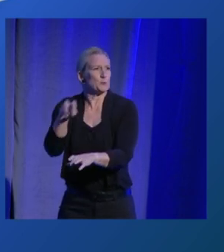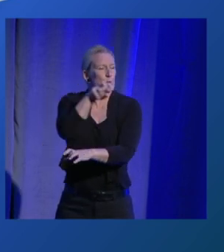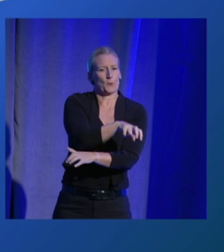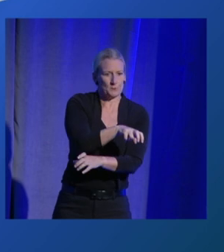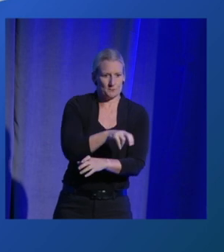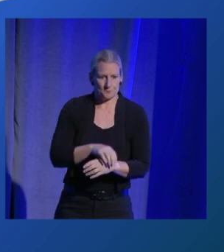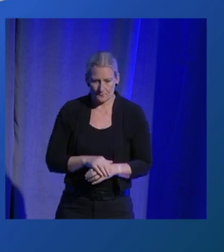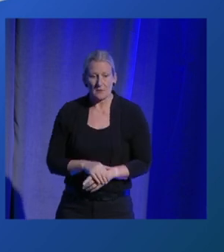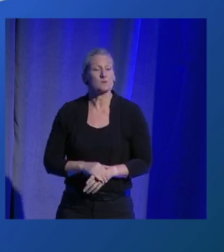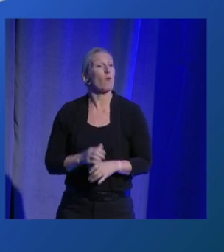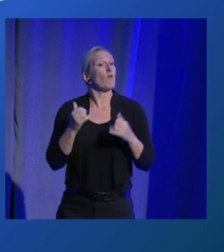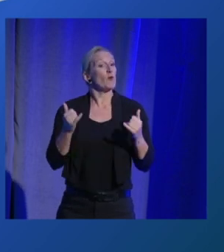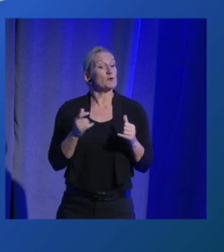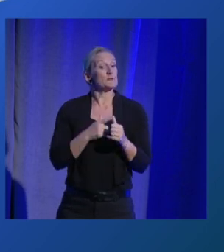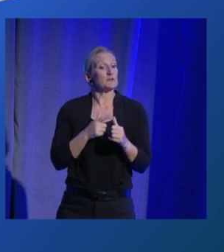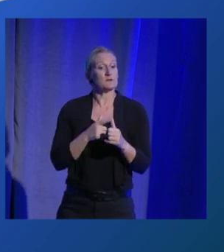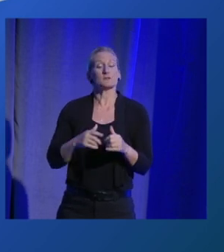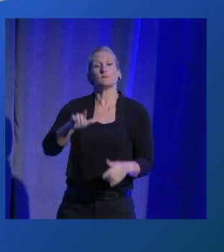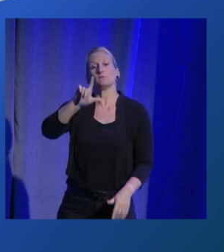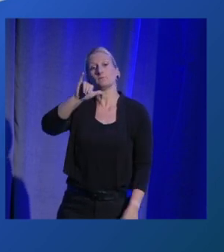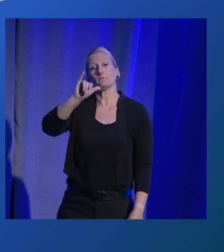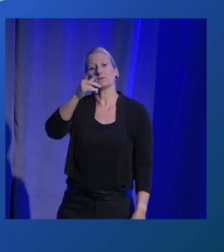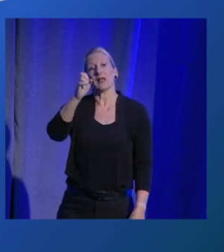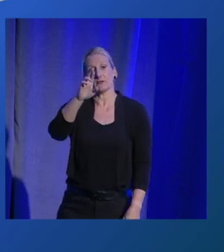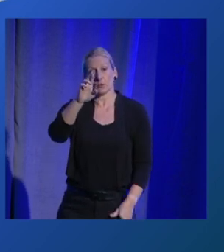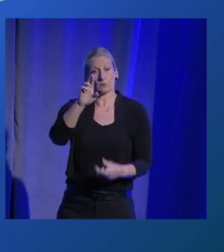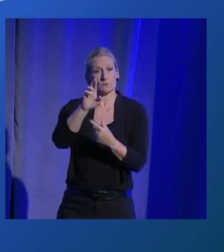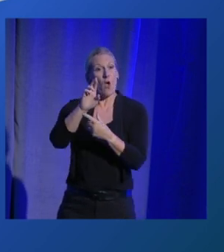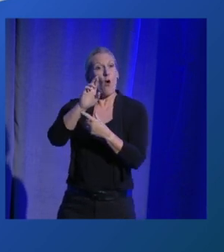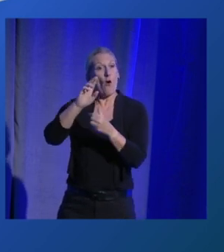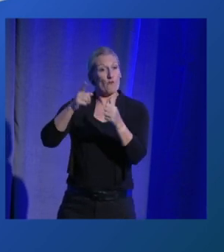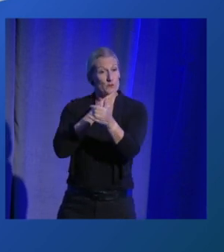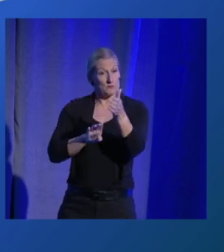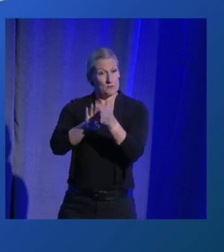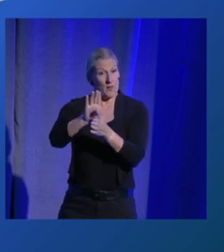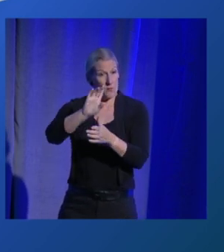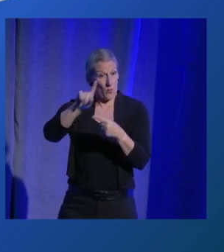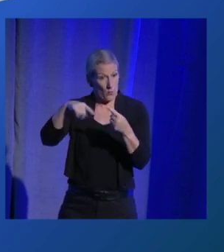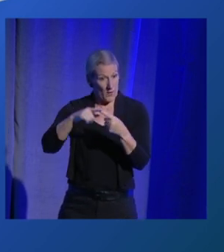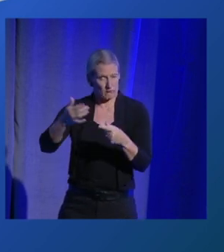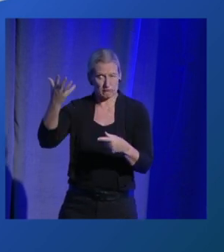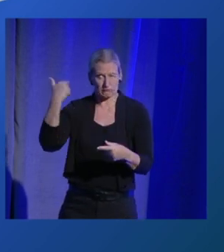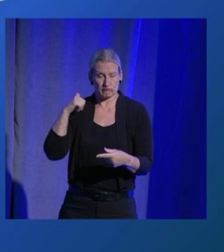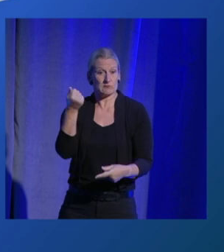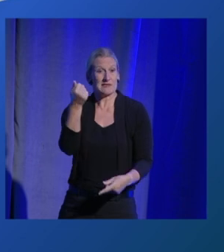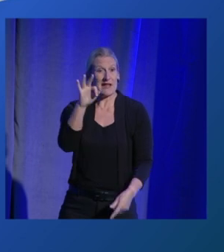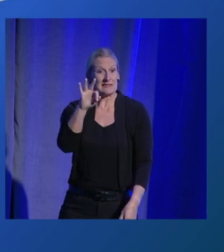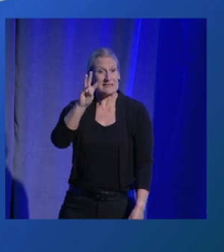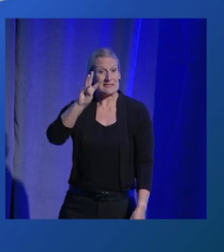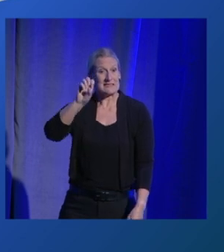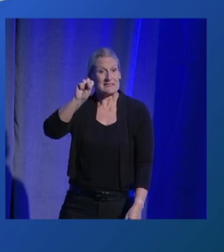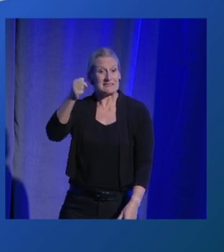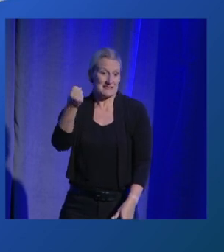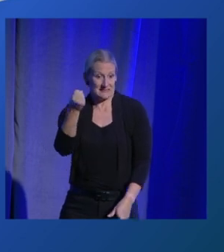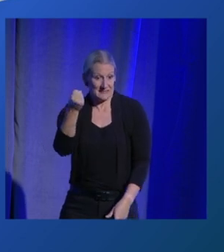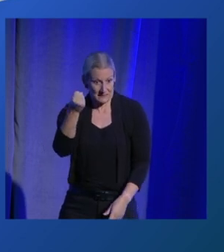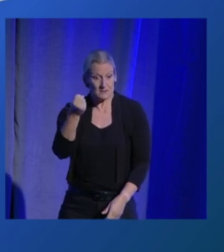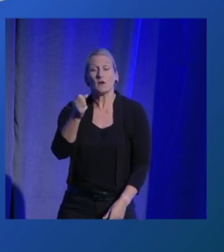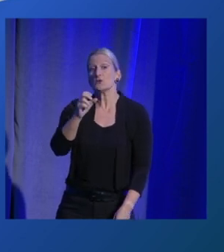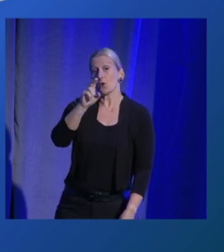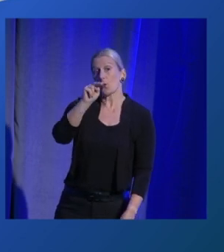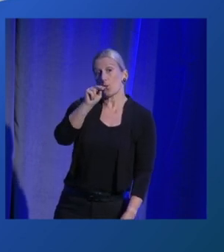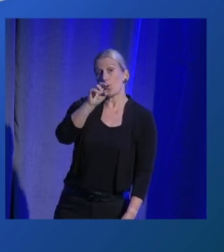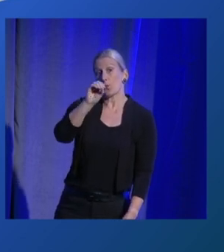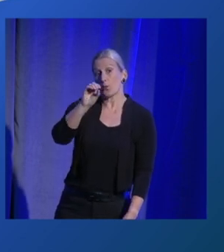detection and ranging it was first developed in the 1960s and it was developed by Noah enar the national Center for